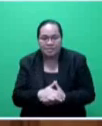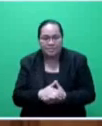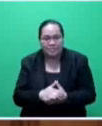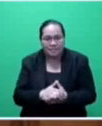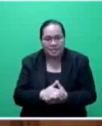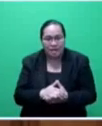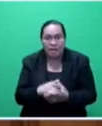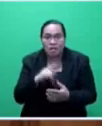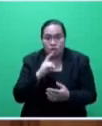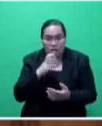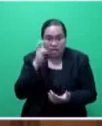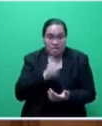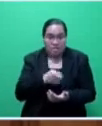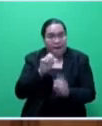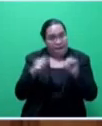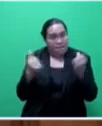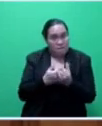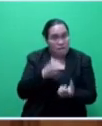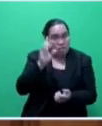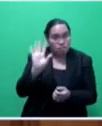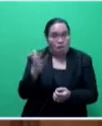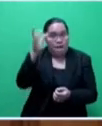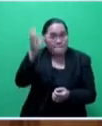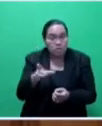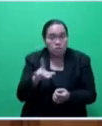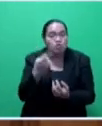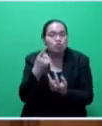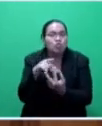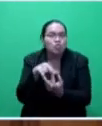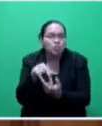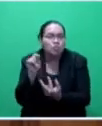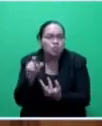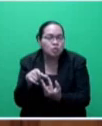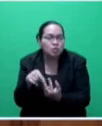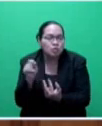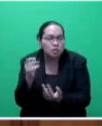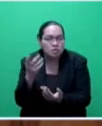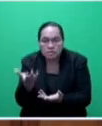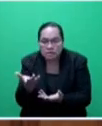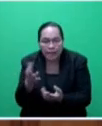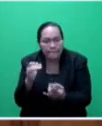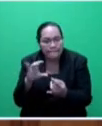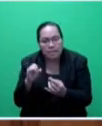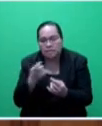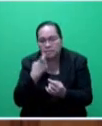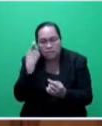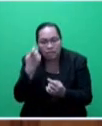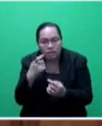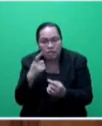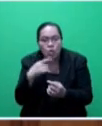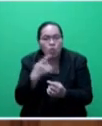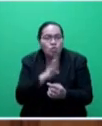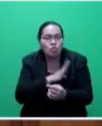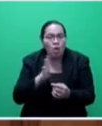the designated type of individuals who should be on these kind of boards